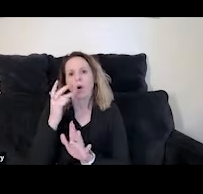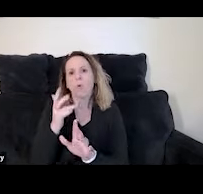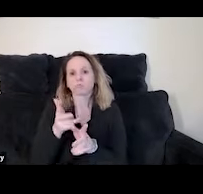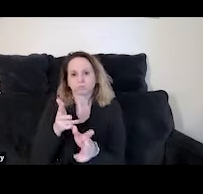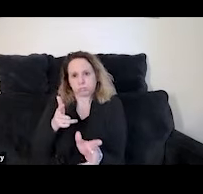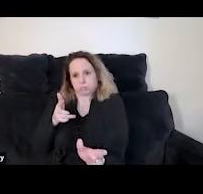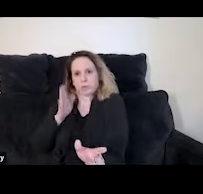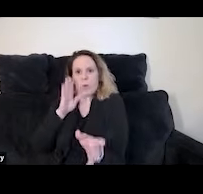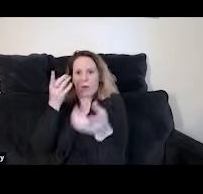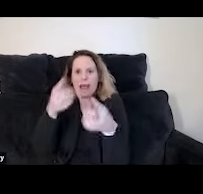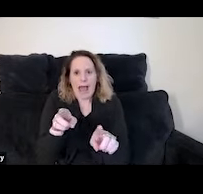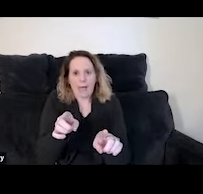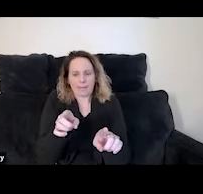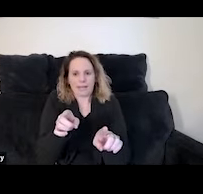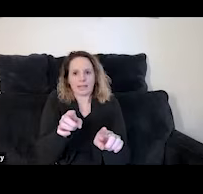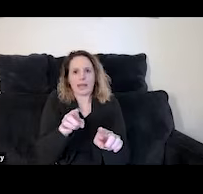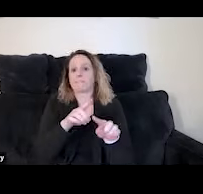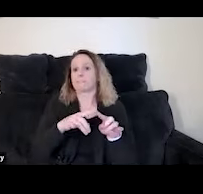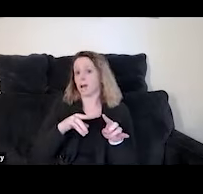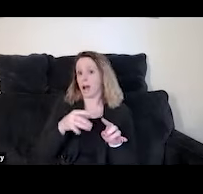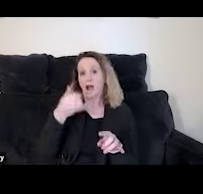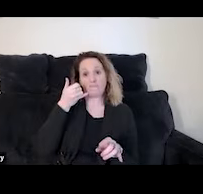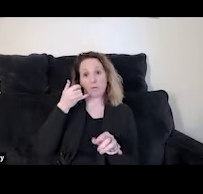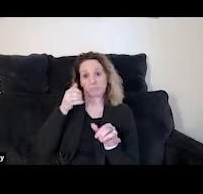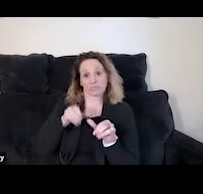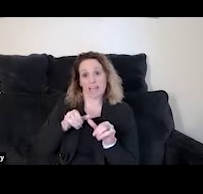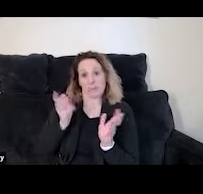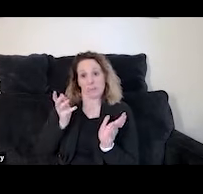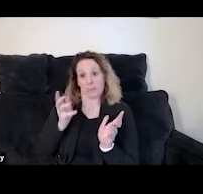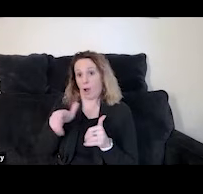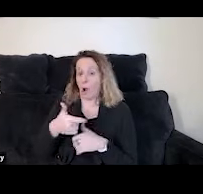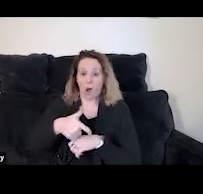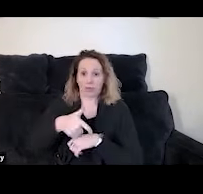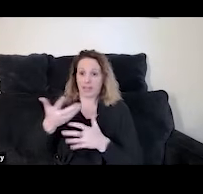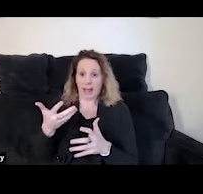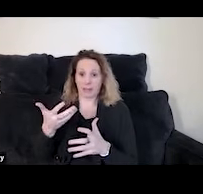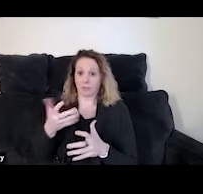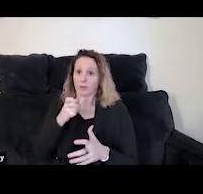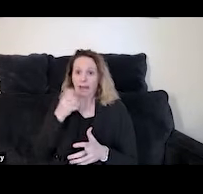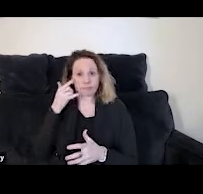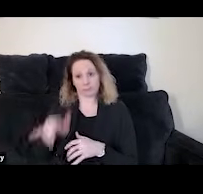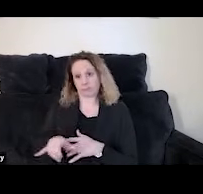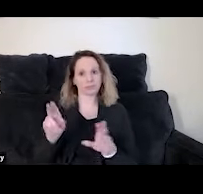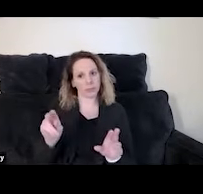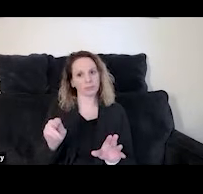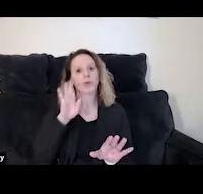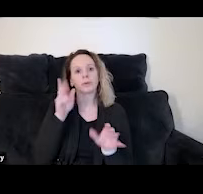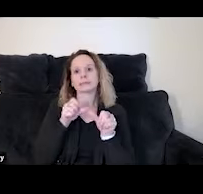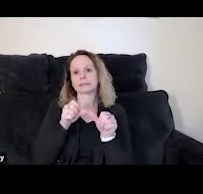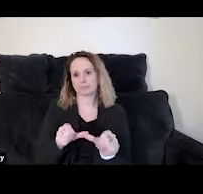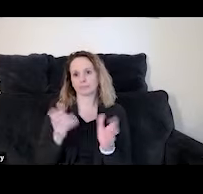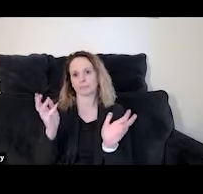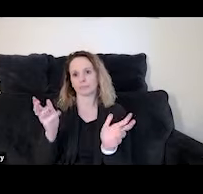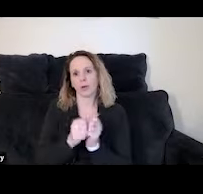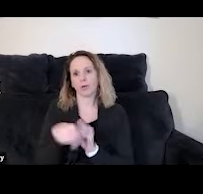way, but we're on our way and we're going to stay on the phone with you the whole time, is a way that a mobile response and stabilization team would